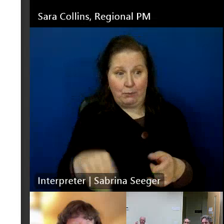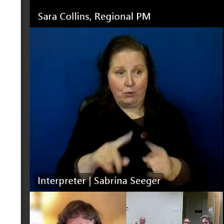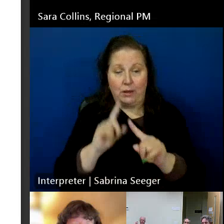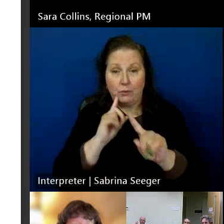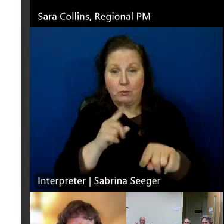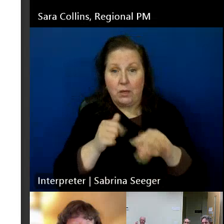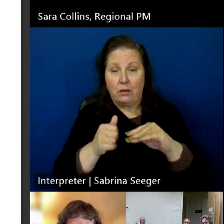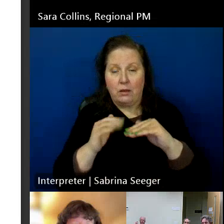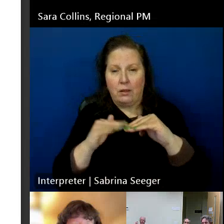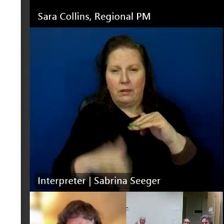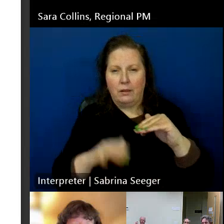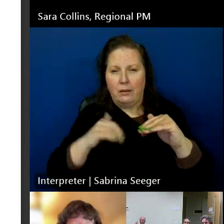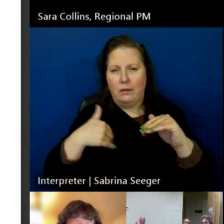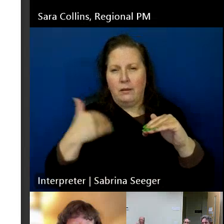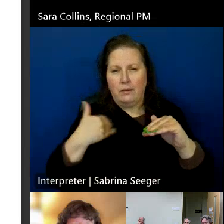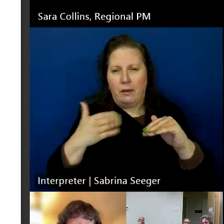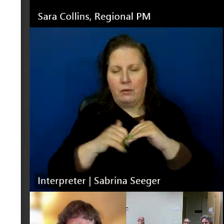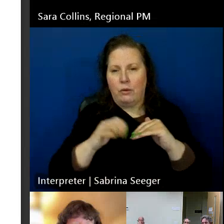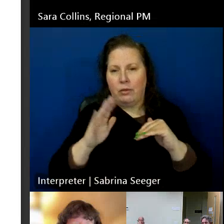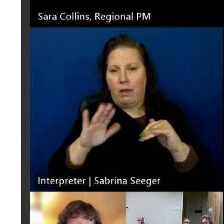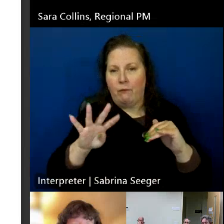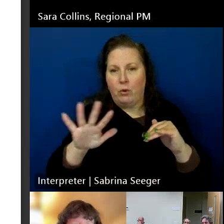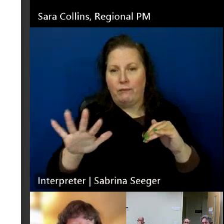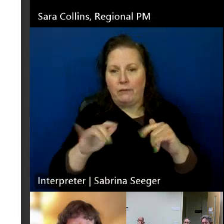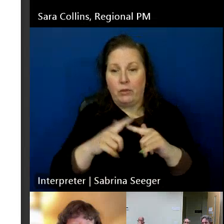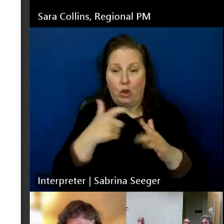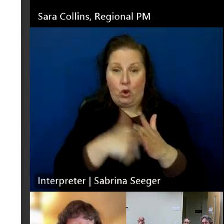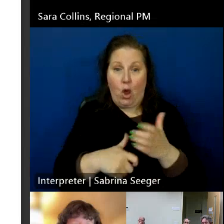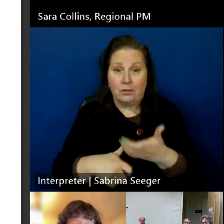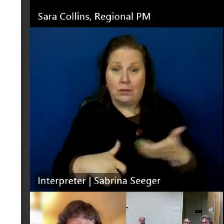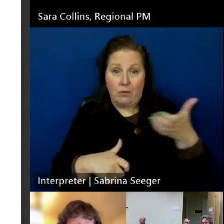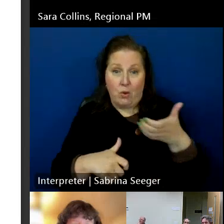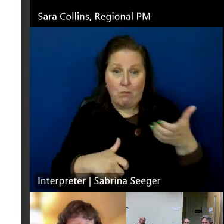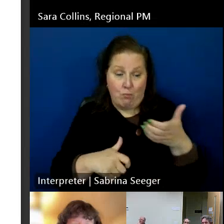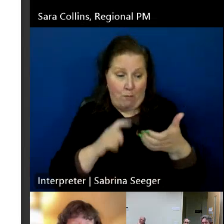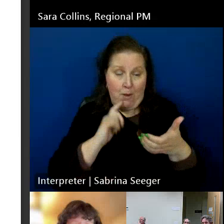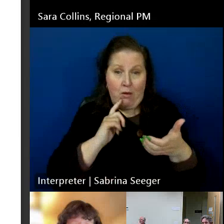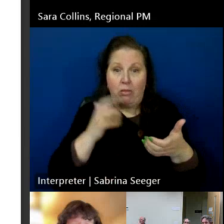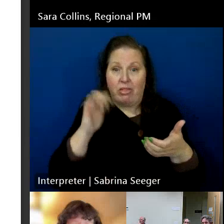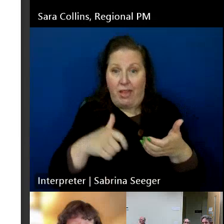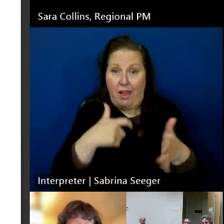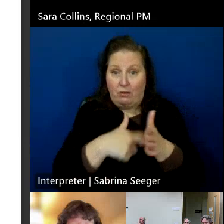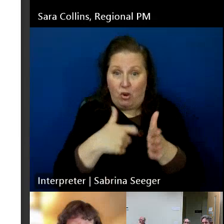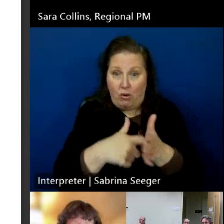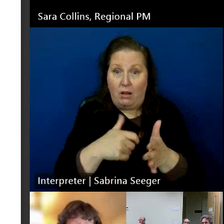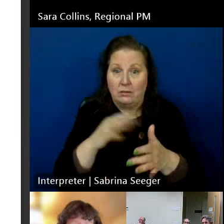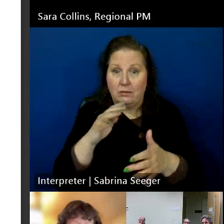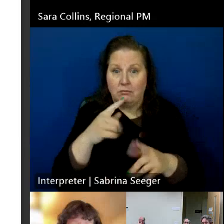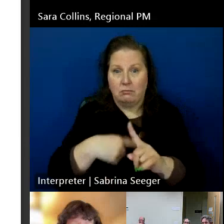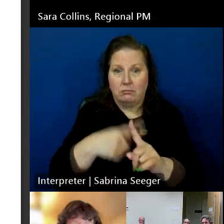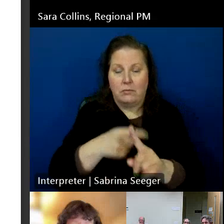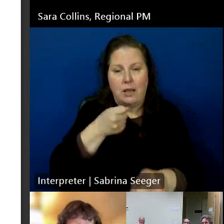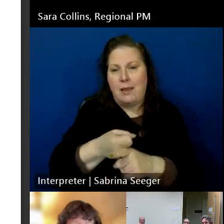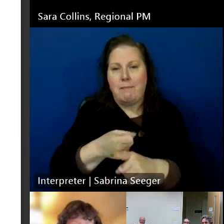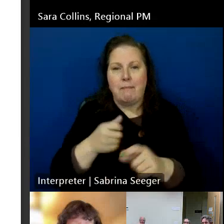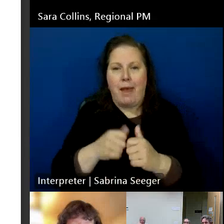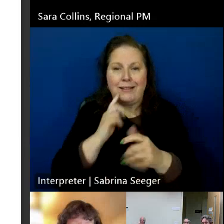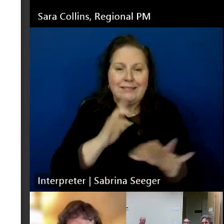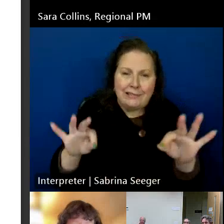under the age of 45 reported that the cost of their mobile bill often or always impacts essential items.